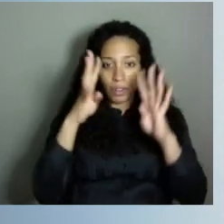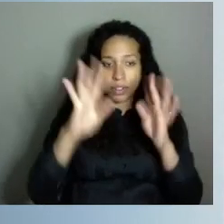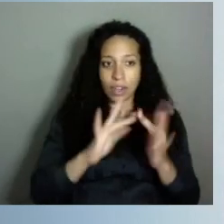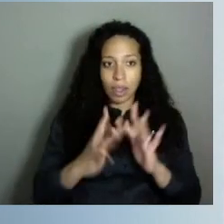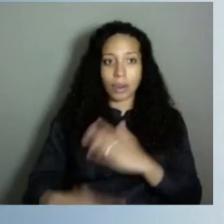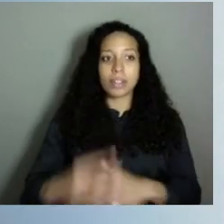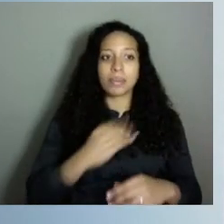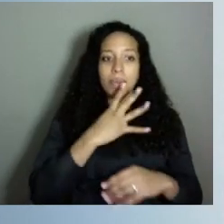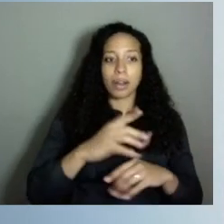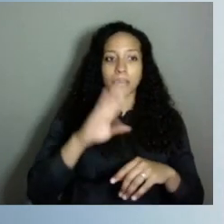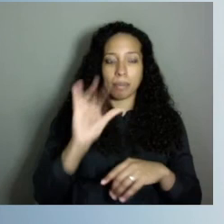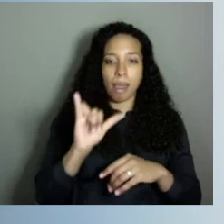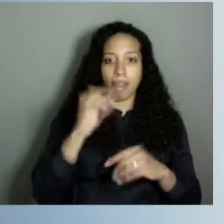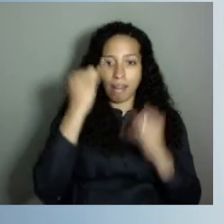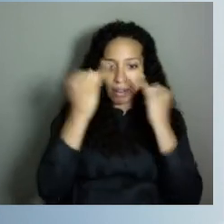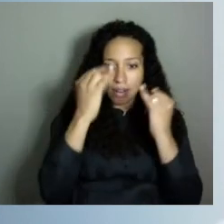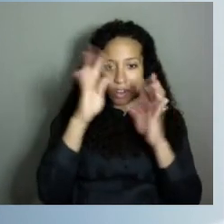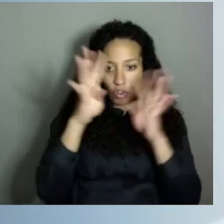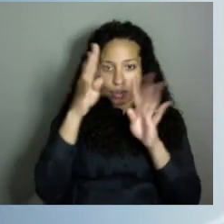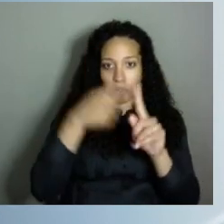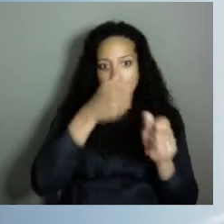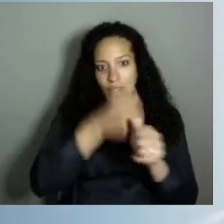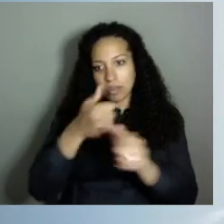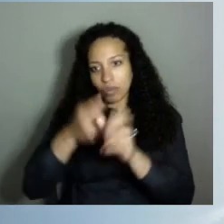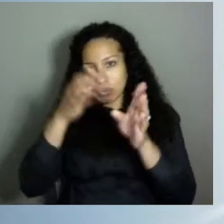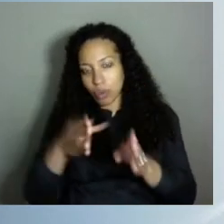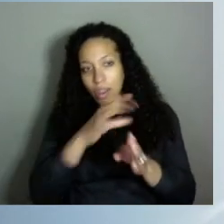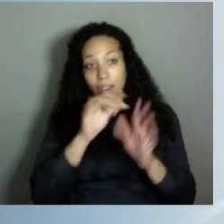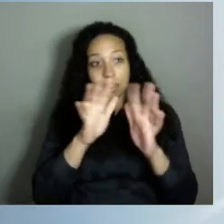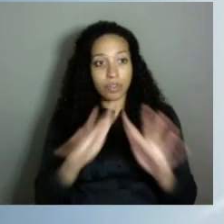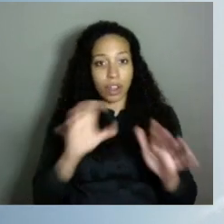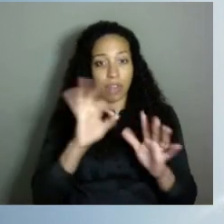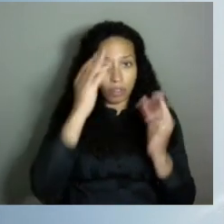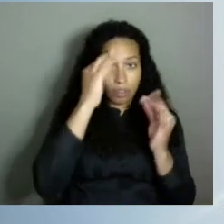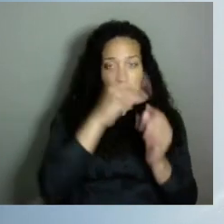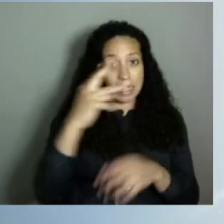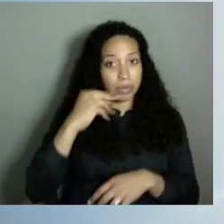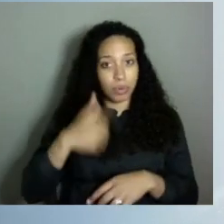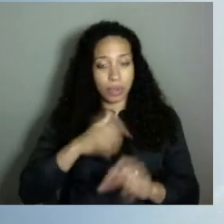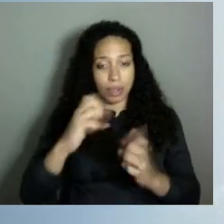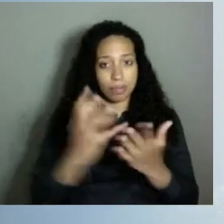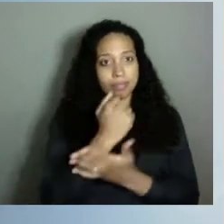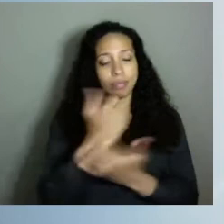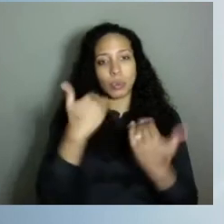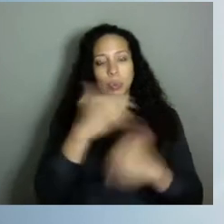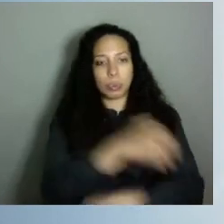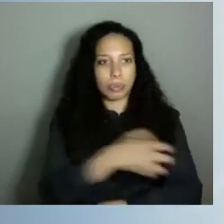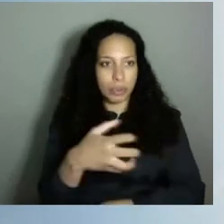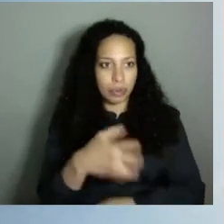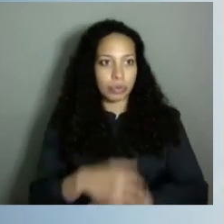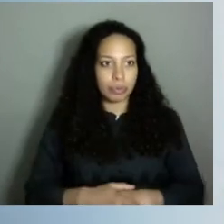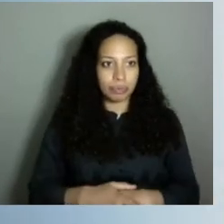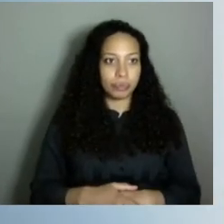creativity of each and every one of us, and the diversity of thought and experience we can leverage is truly powerful. Looking